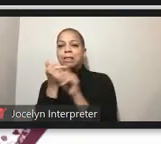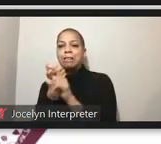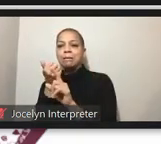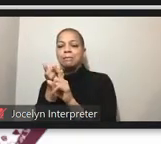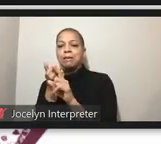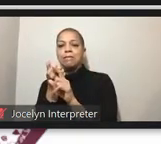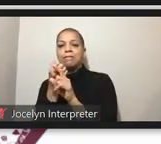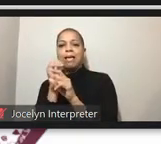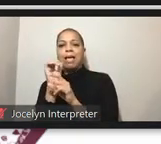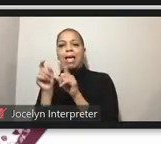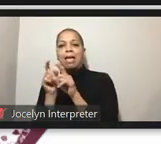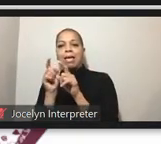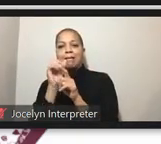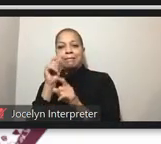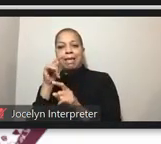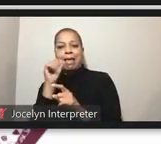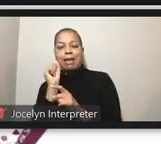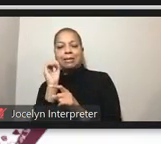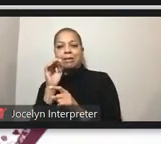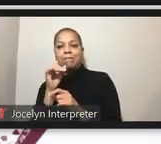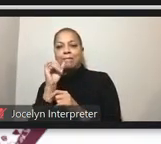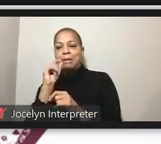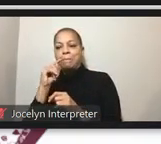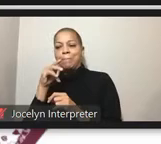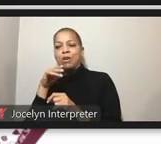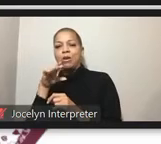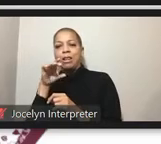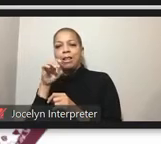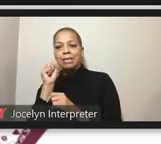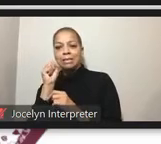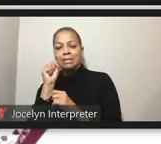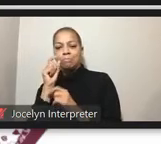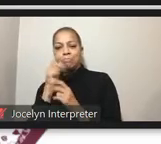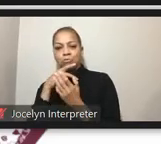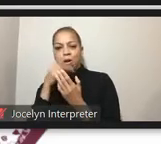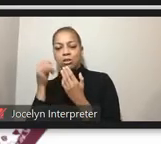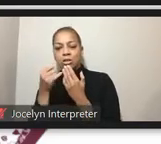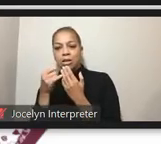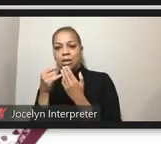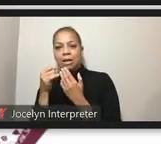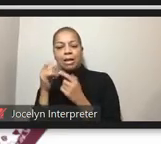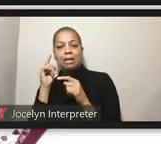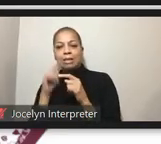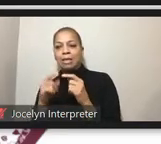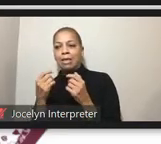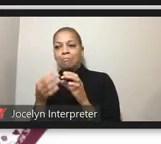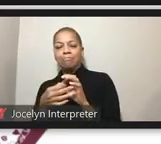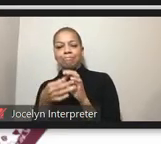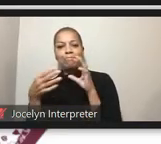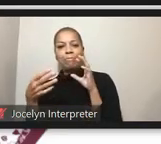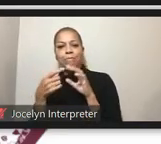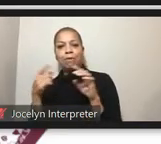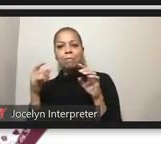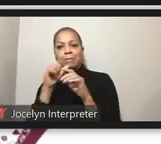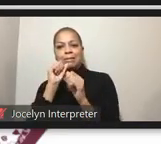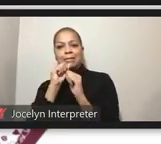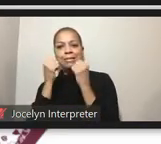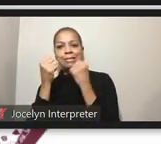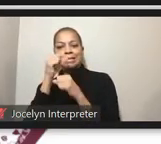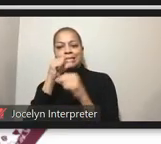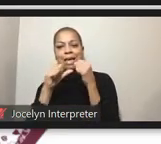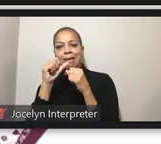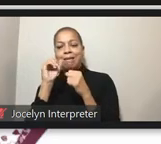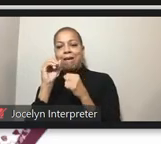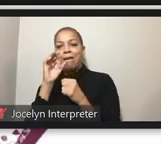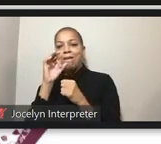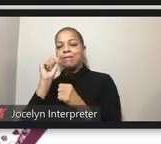imperialist project, nor can they totally divorce themselves from a society of spectacle. But when